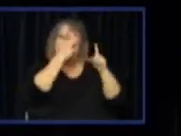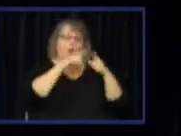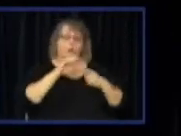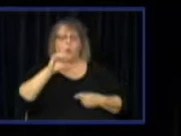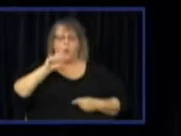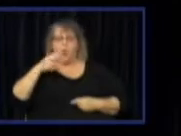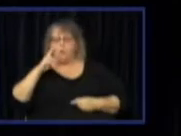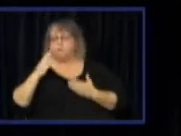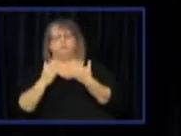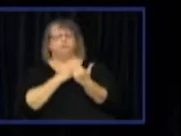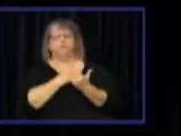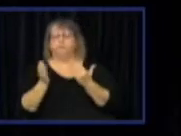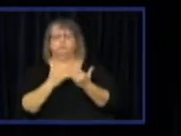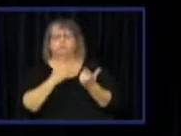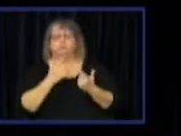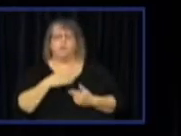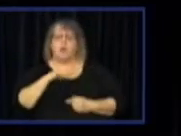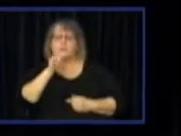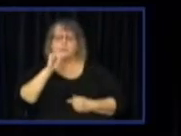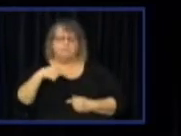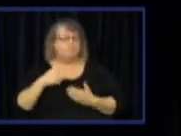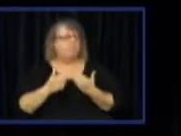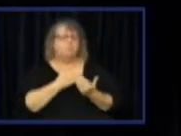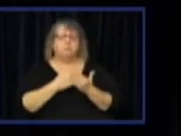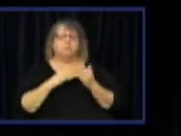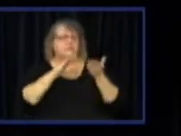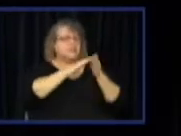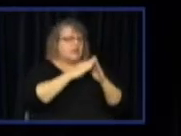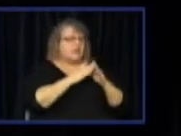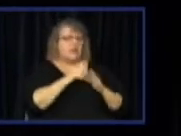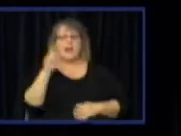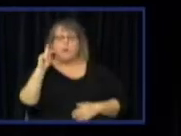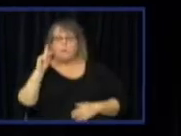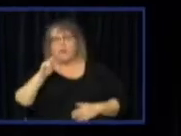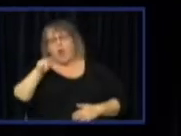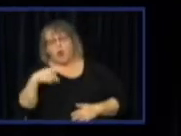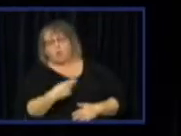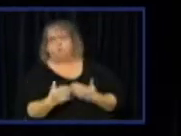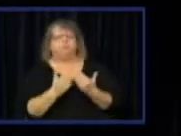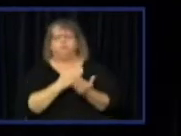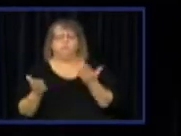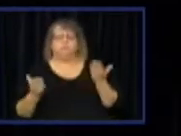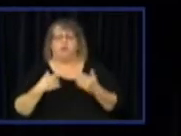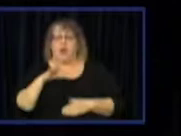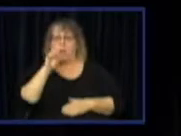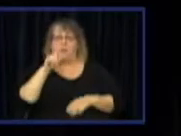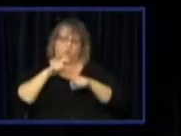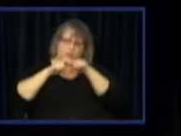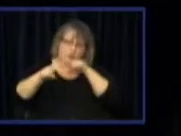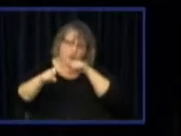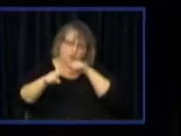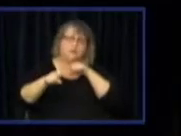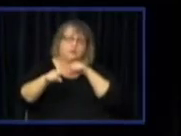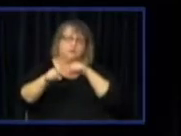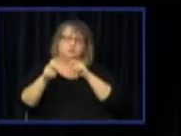on, what zip code you're in, what city you're in. When you call 911,